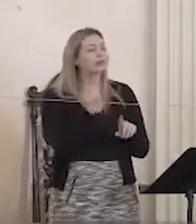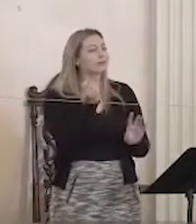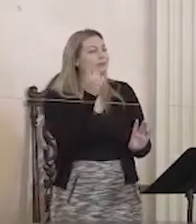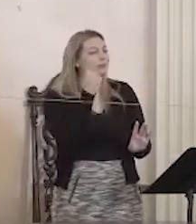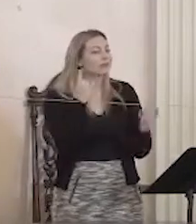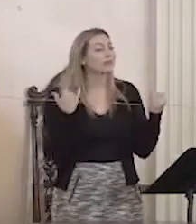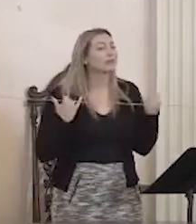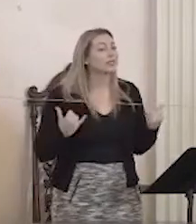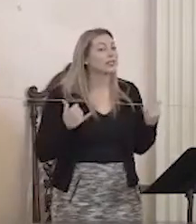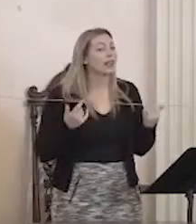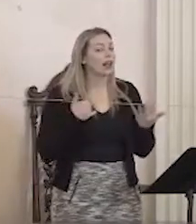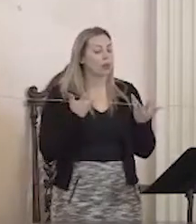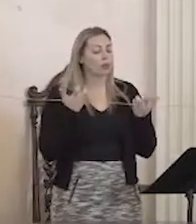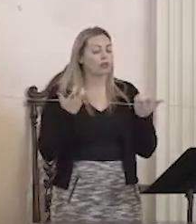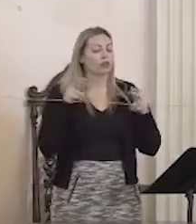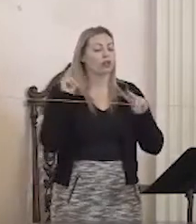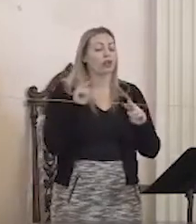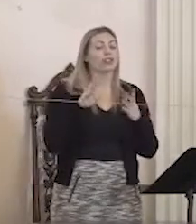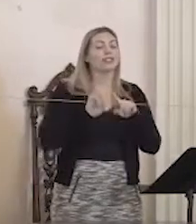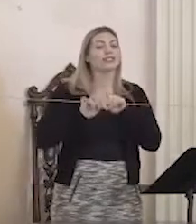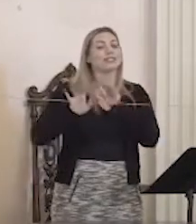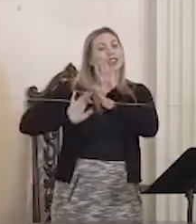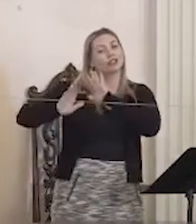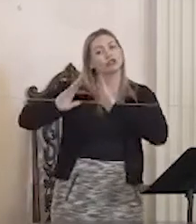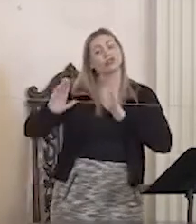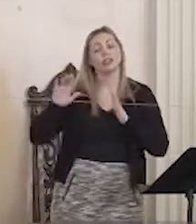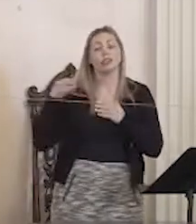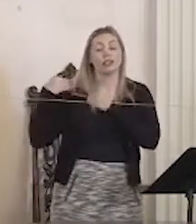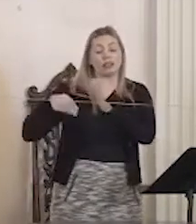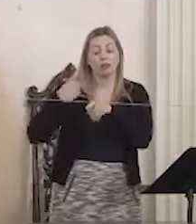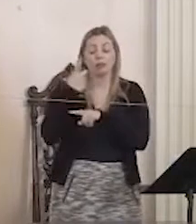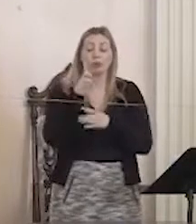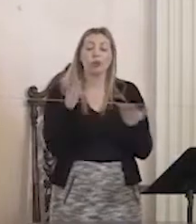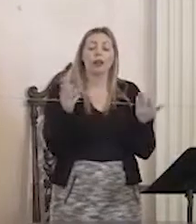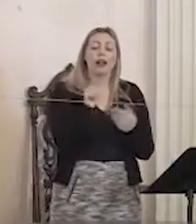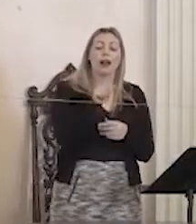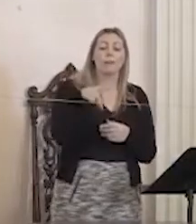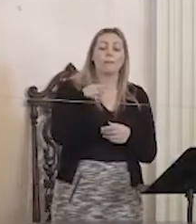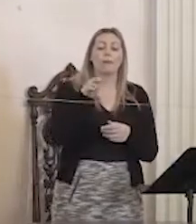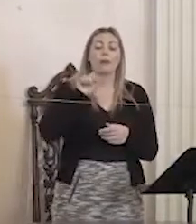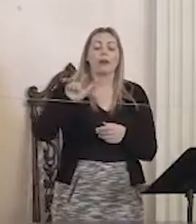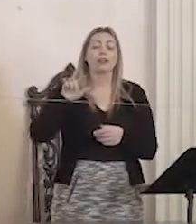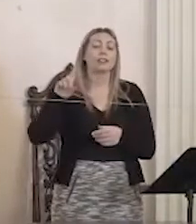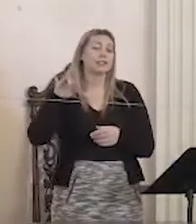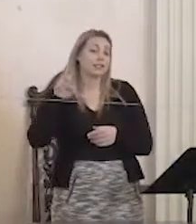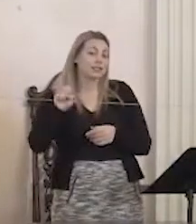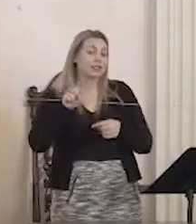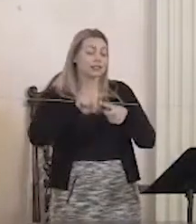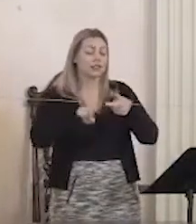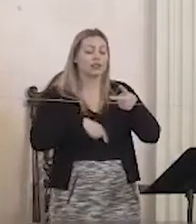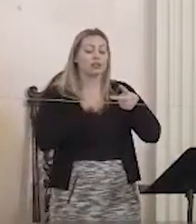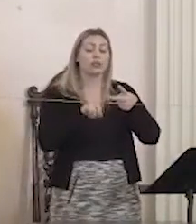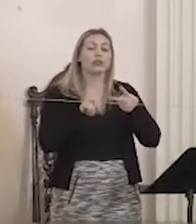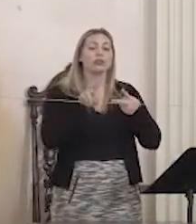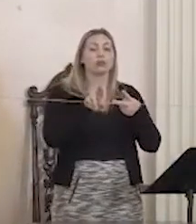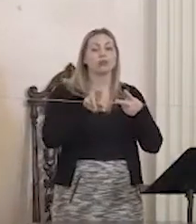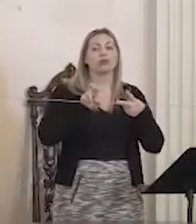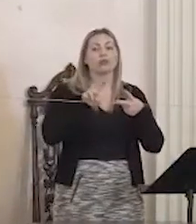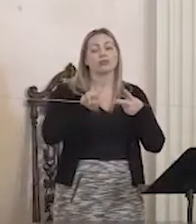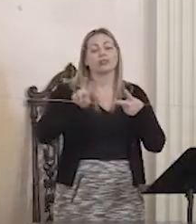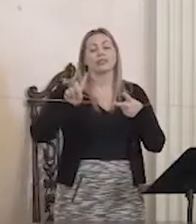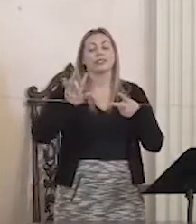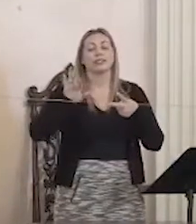today, I want to look at the ancestral legacy of Reverend Apal Davies and Reverend David Eaton. Not because